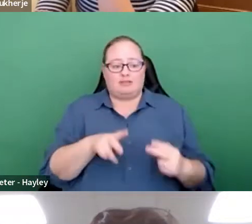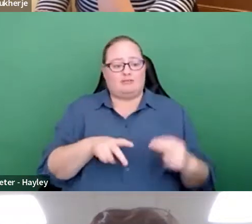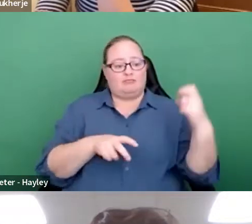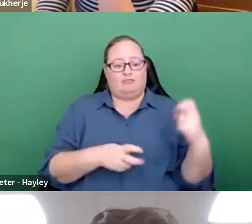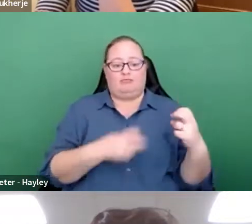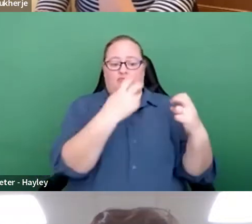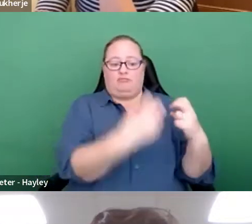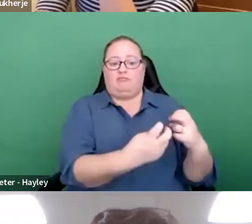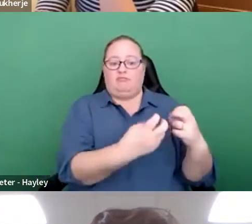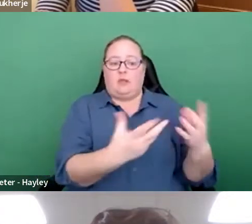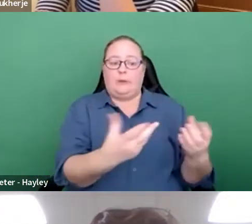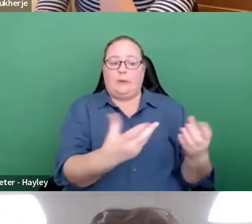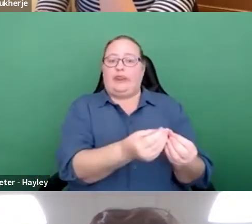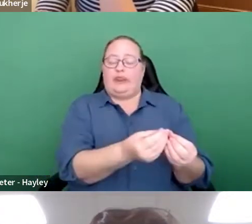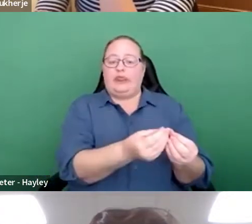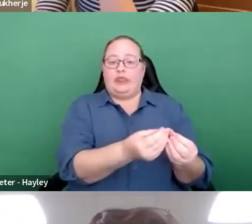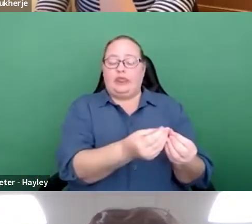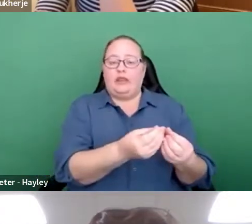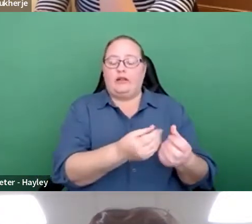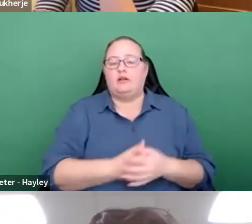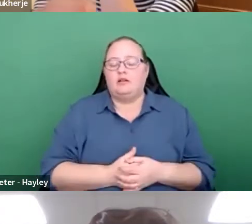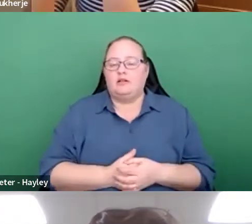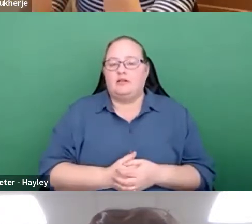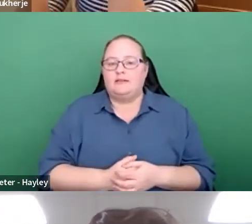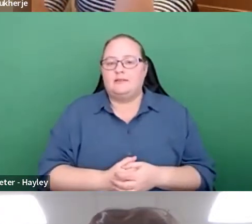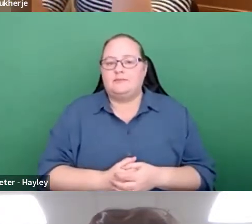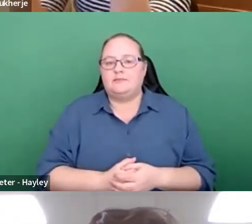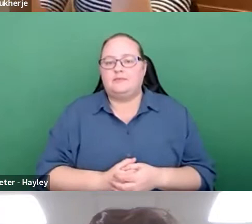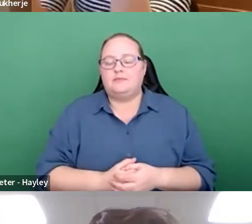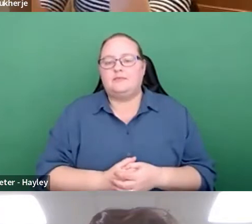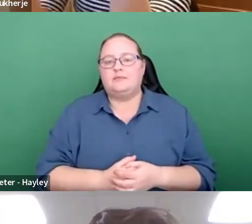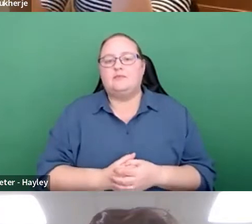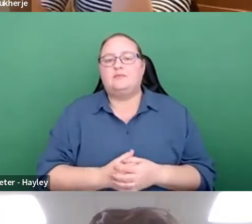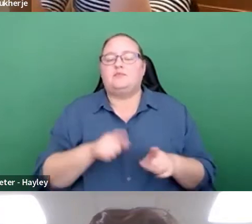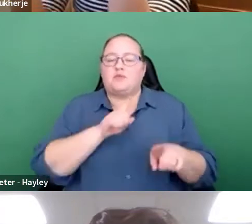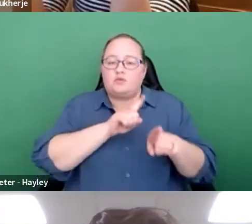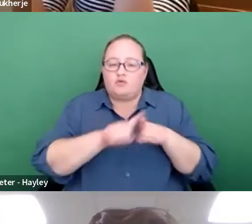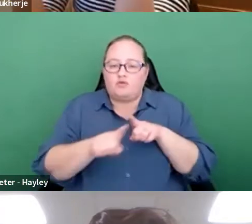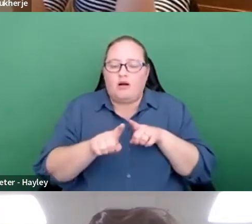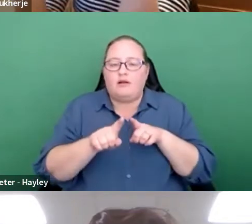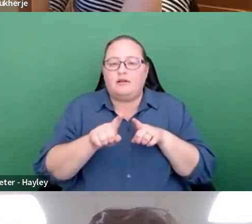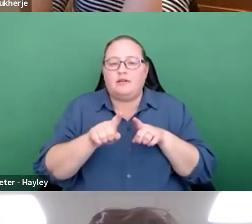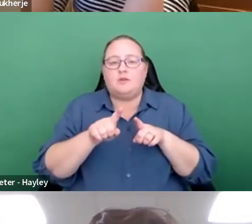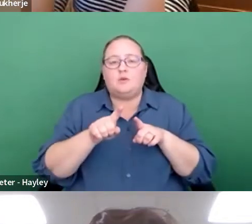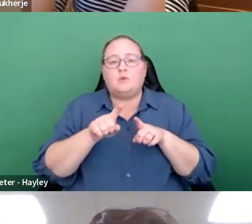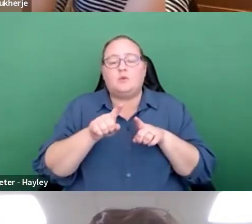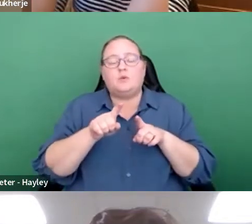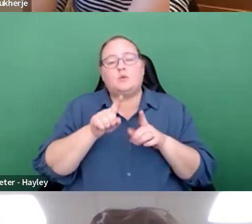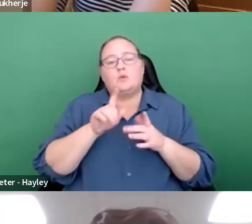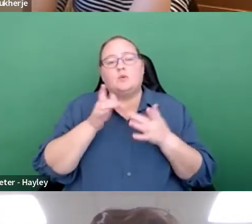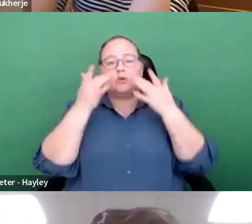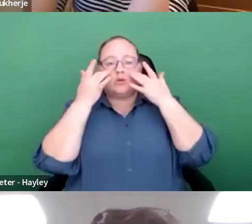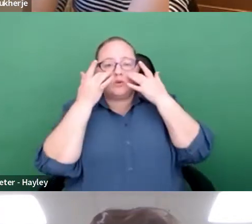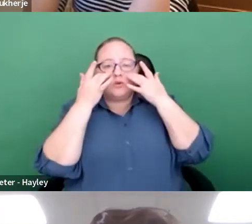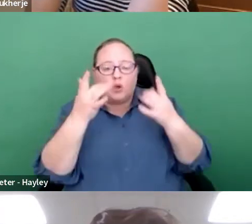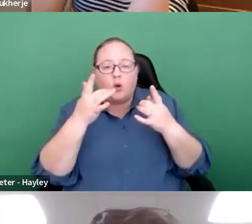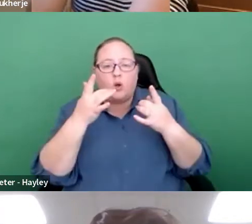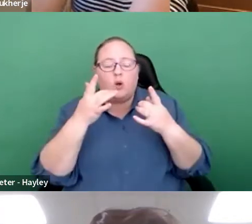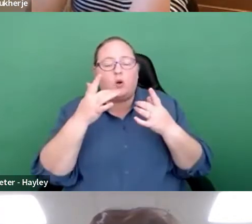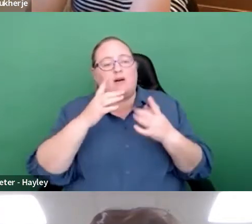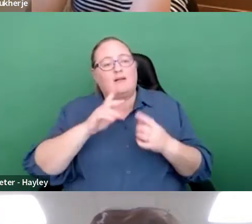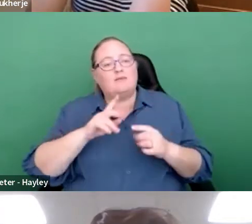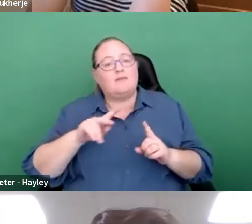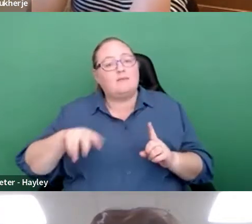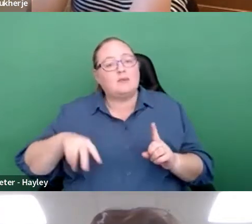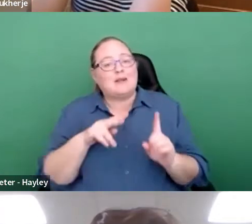that is also the focus of my monograph, a perspective from the bottom up, from people who are literally and symbolically speaking, mostly looking